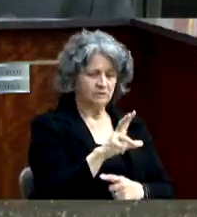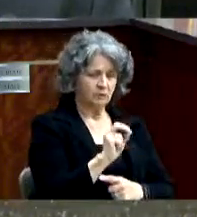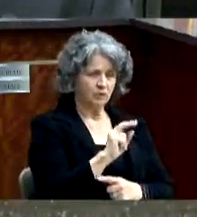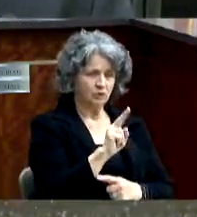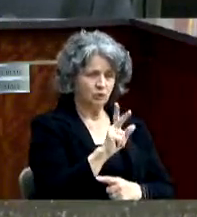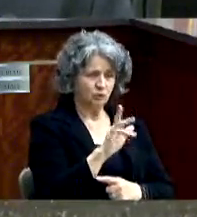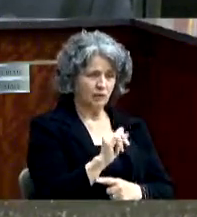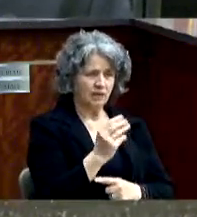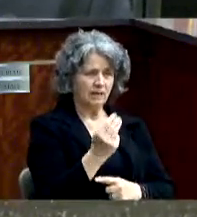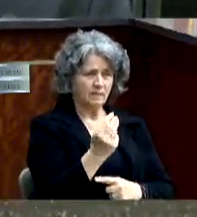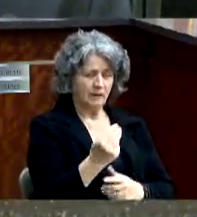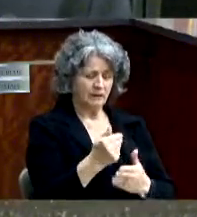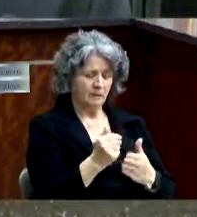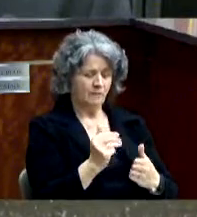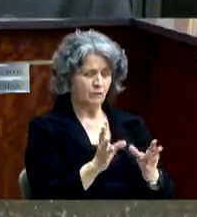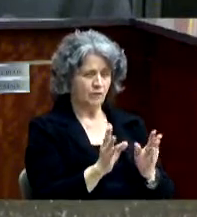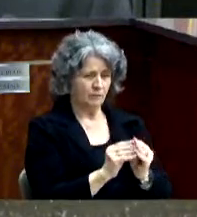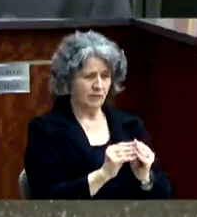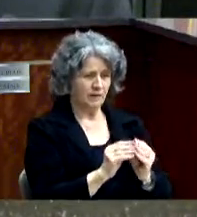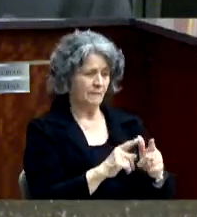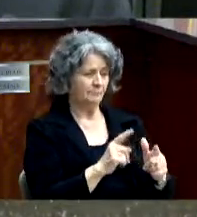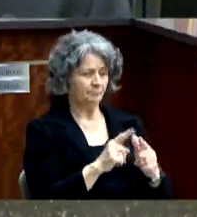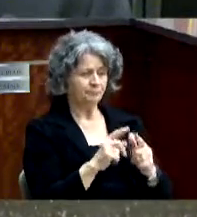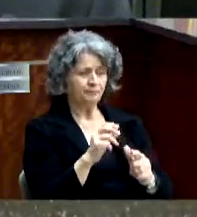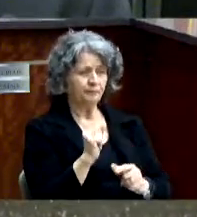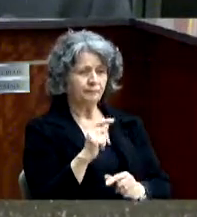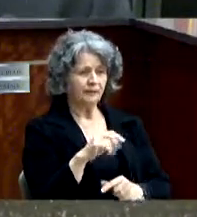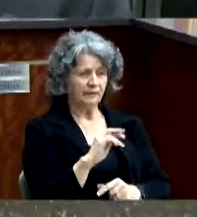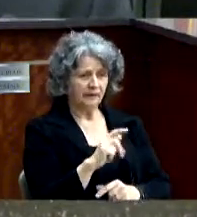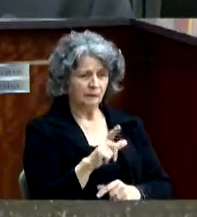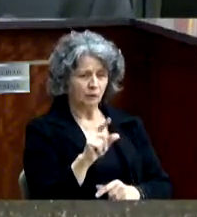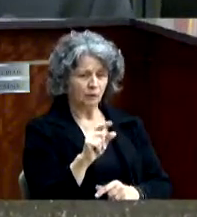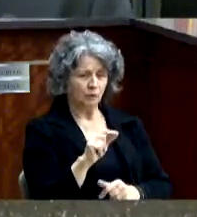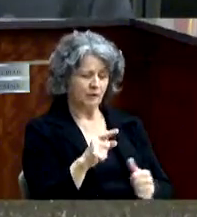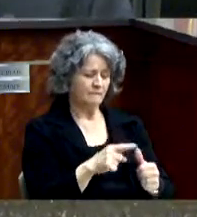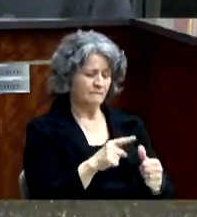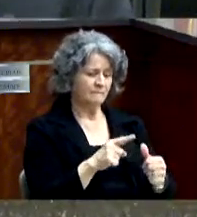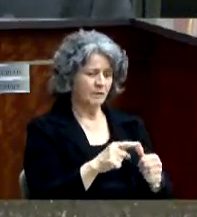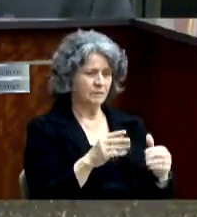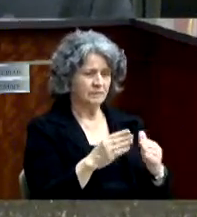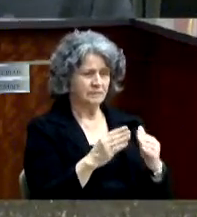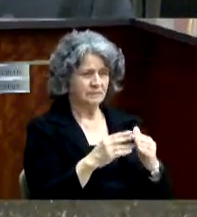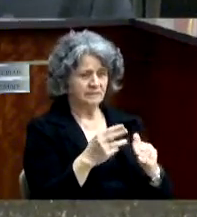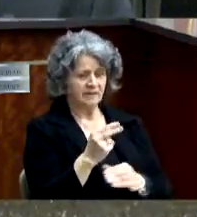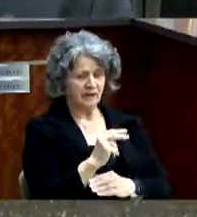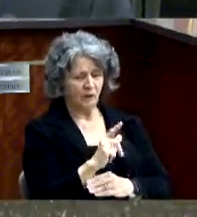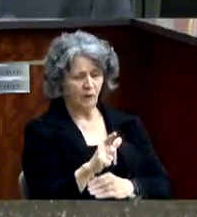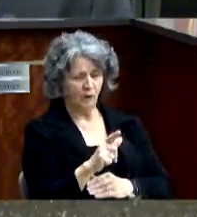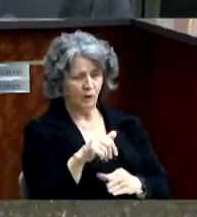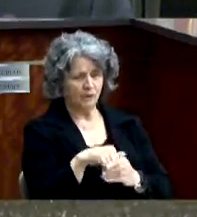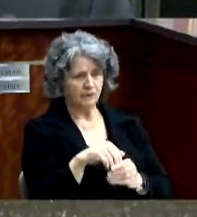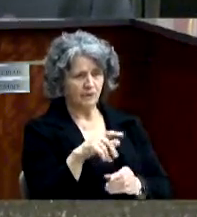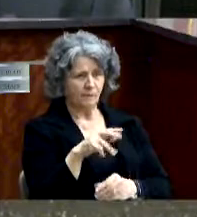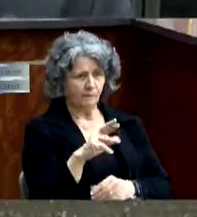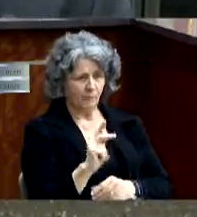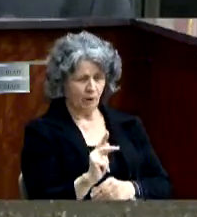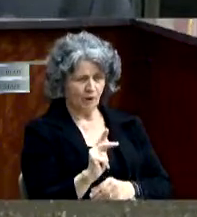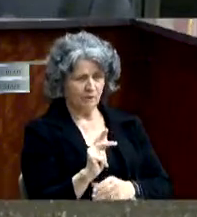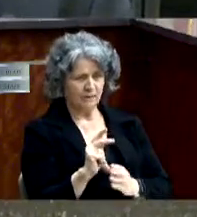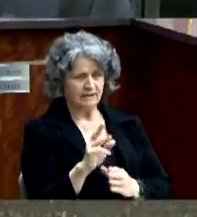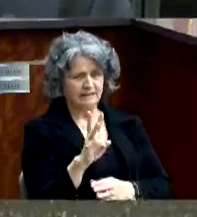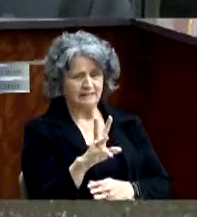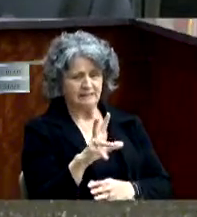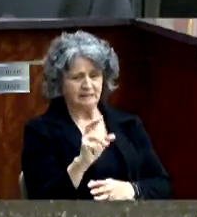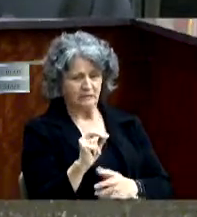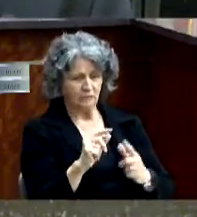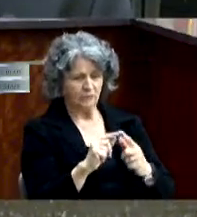our meeting. And then on April the 20th, we'll host our first City Hall in the Park, at Discovery Park, from 6:30 to 8. That's